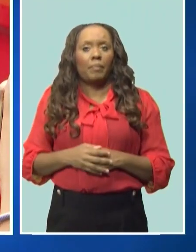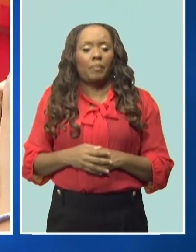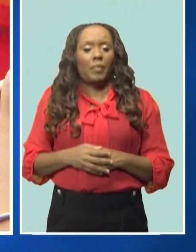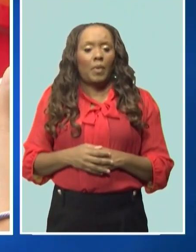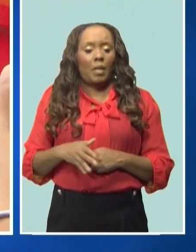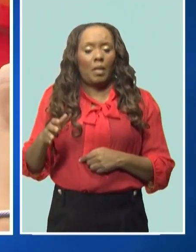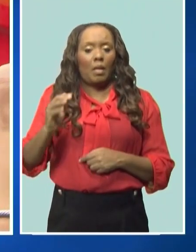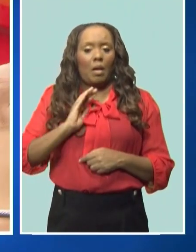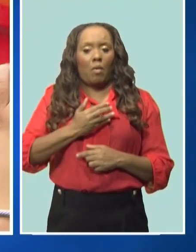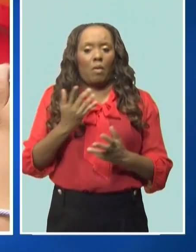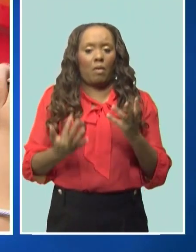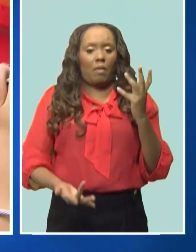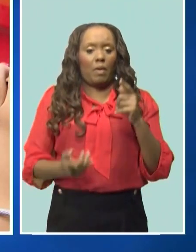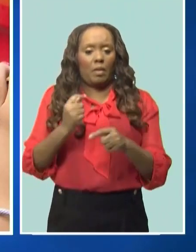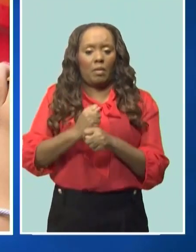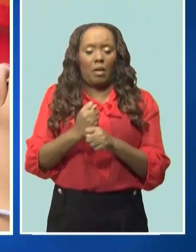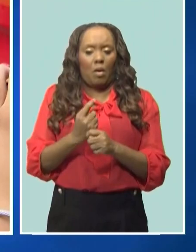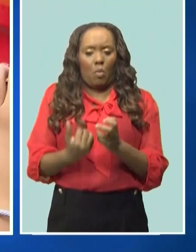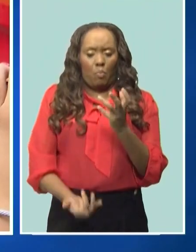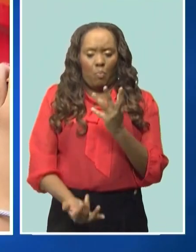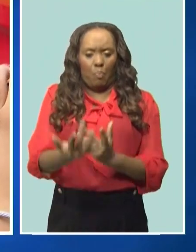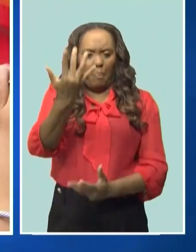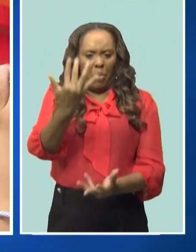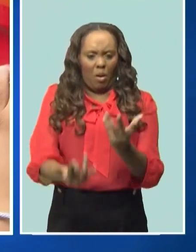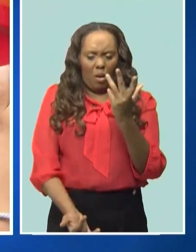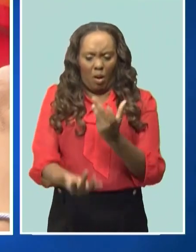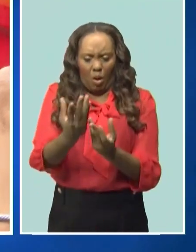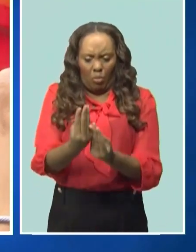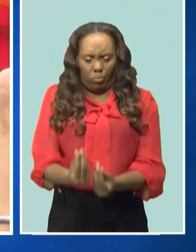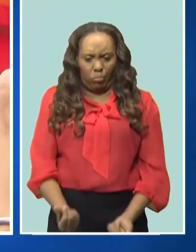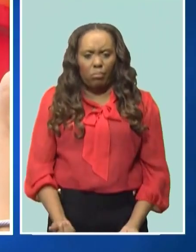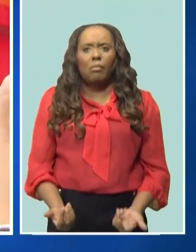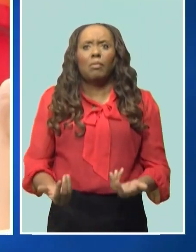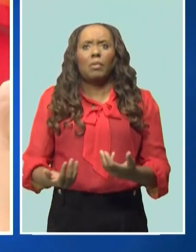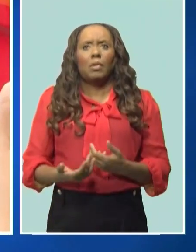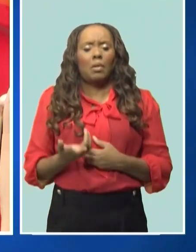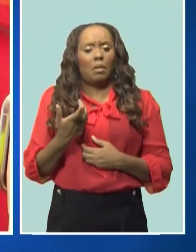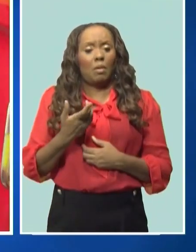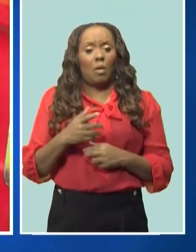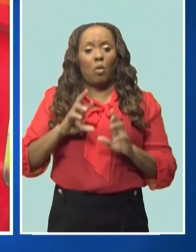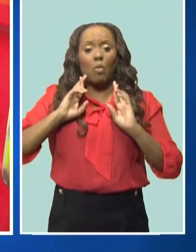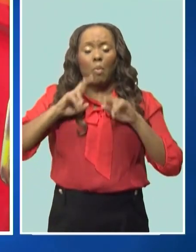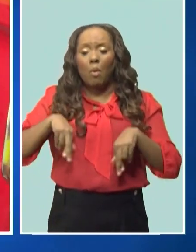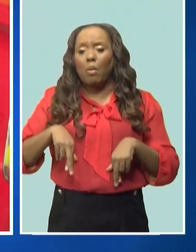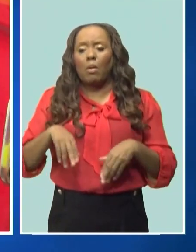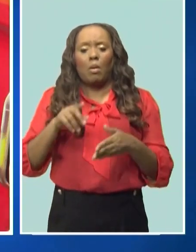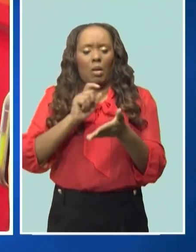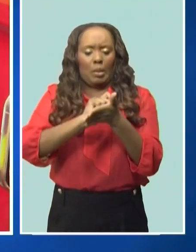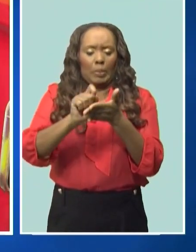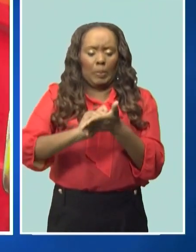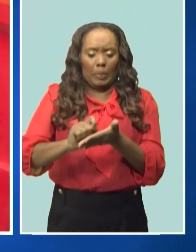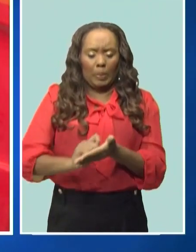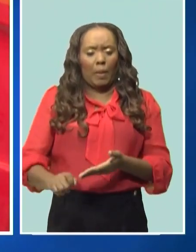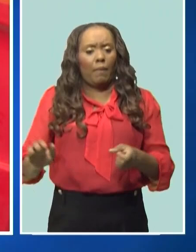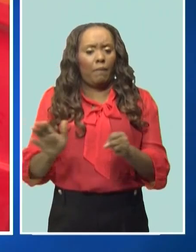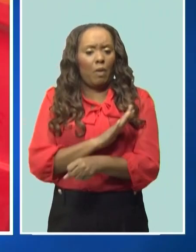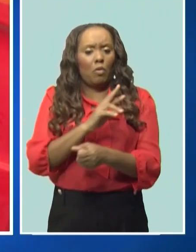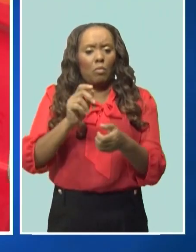burned means that something went wrong. A report was done, a full investigation was done.